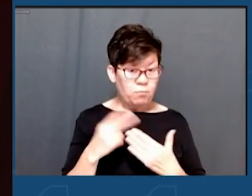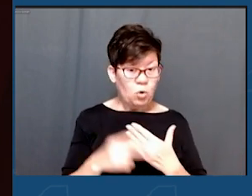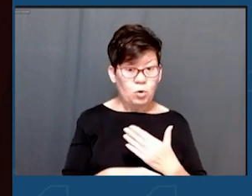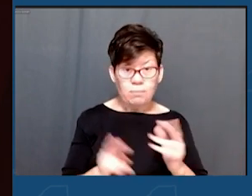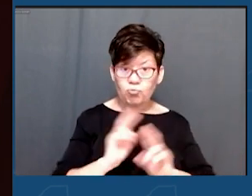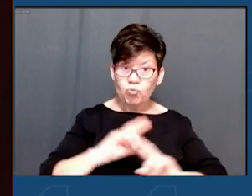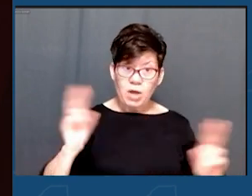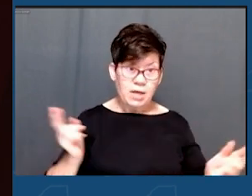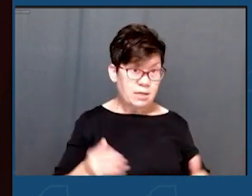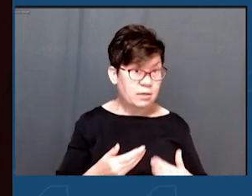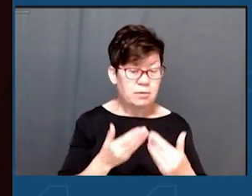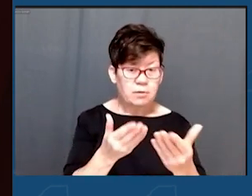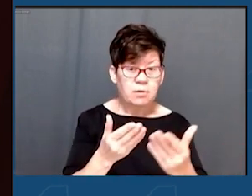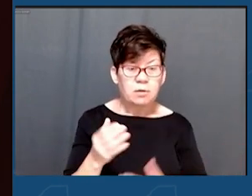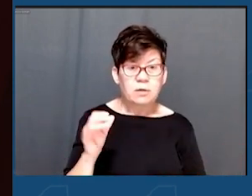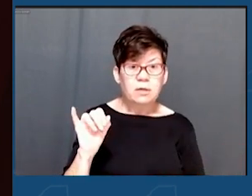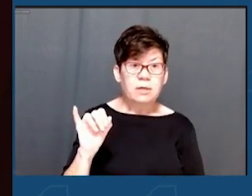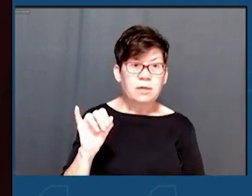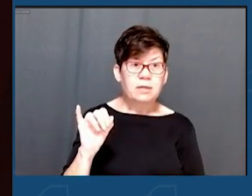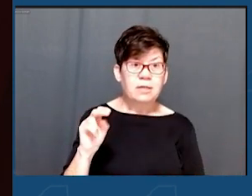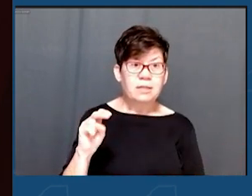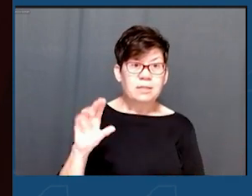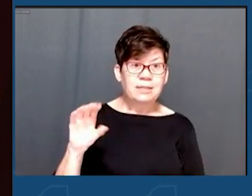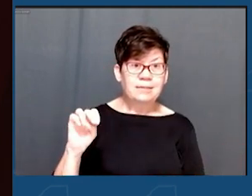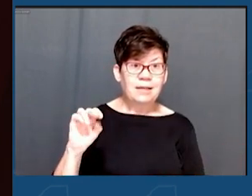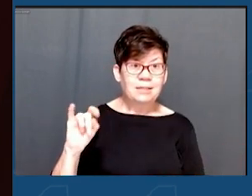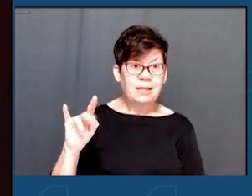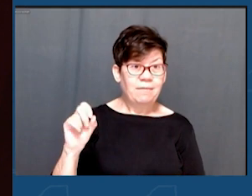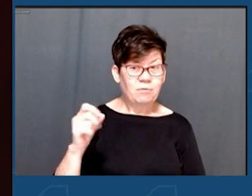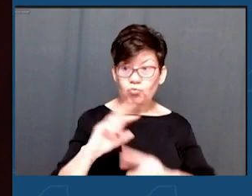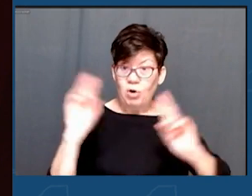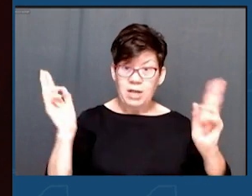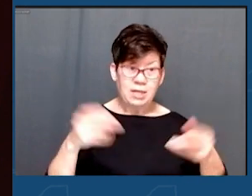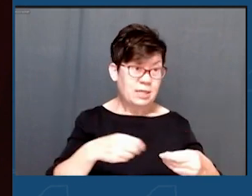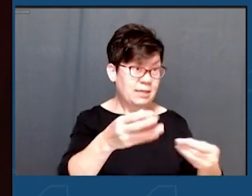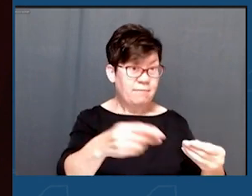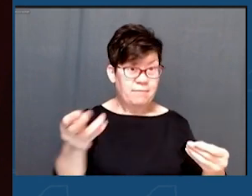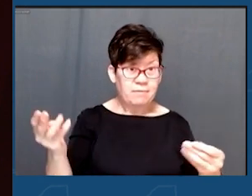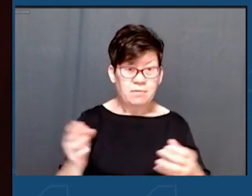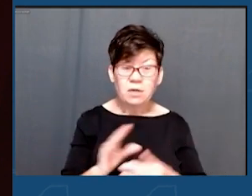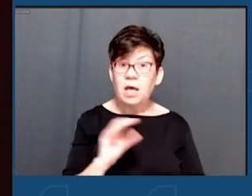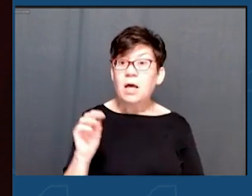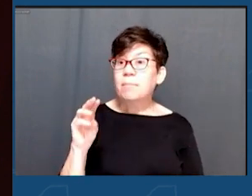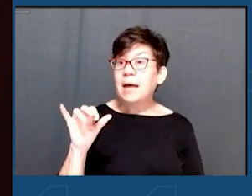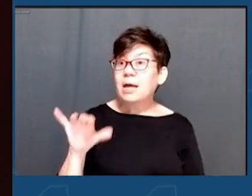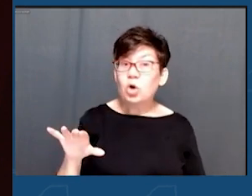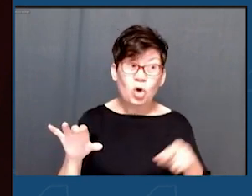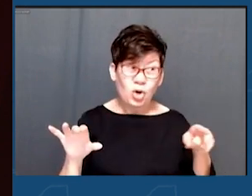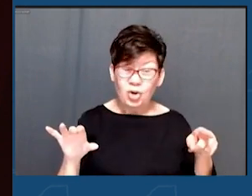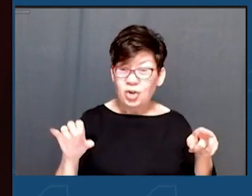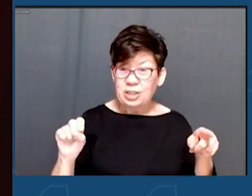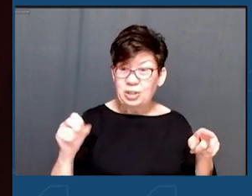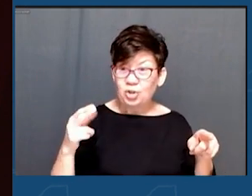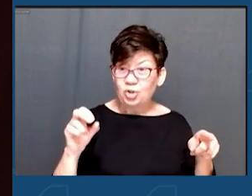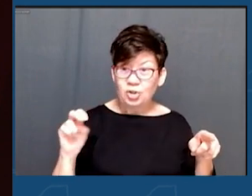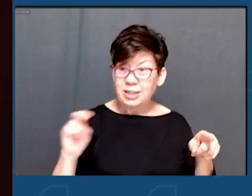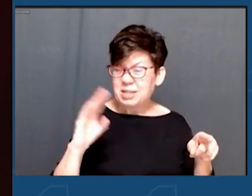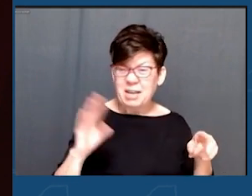we'll have incentives. We also know that Mayor Sheehan was never afraid of this. She leaned hard into these ideas,